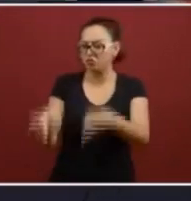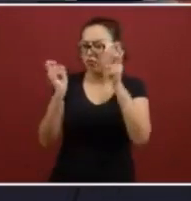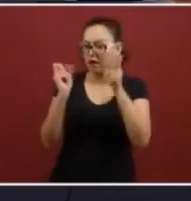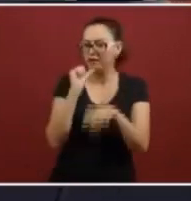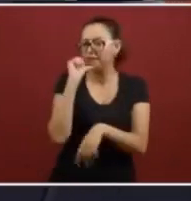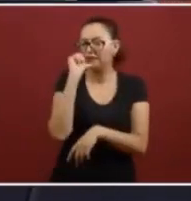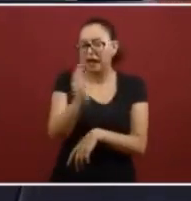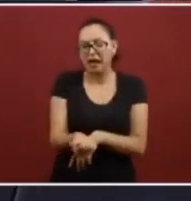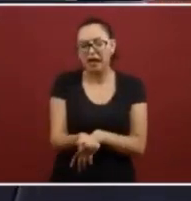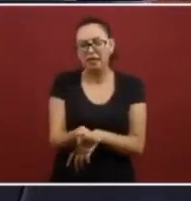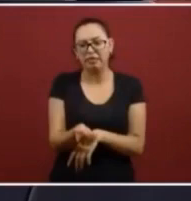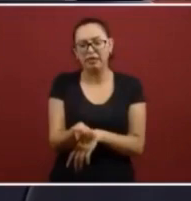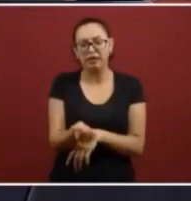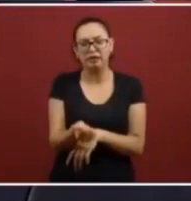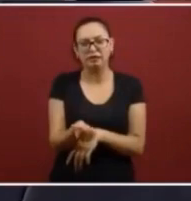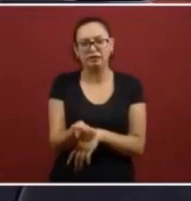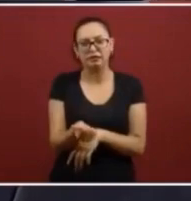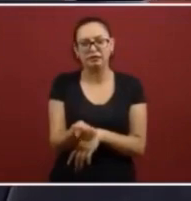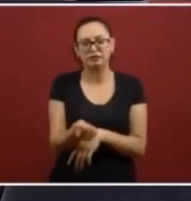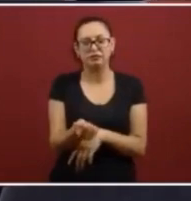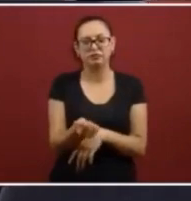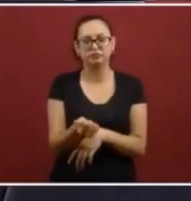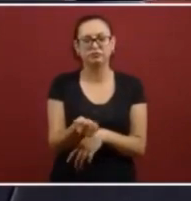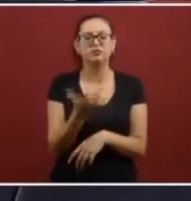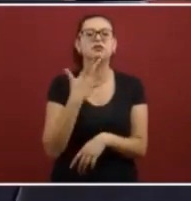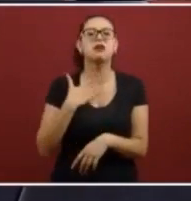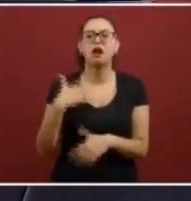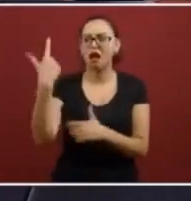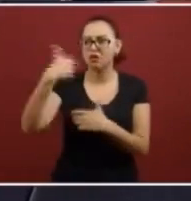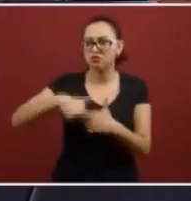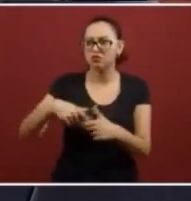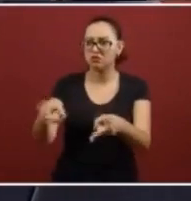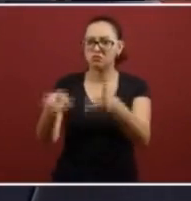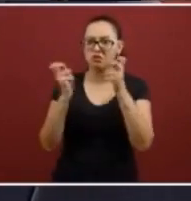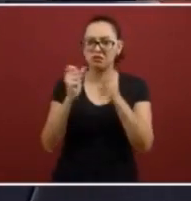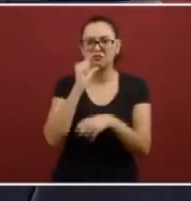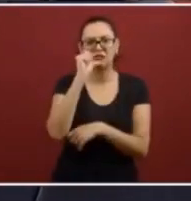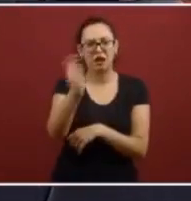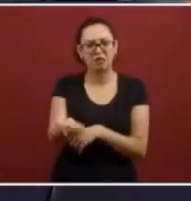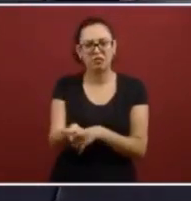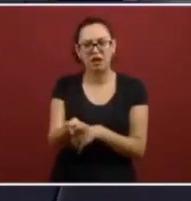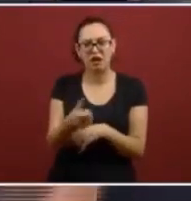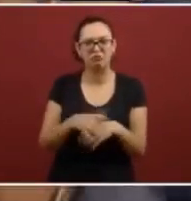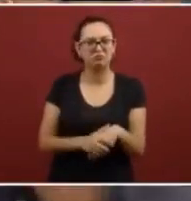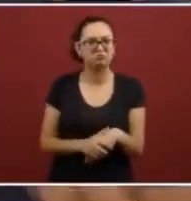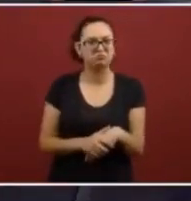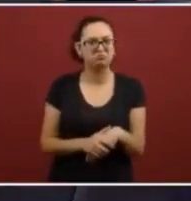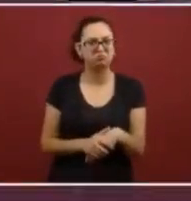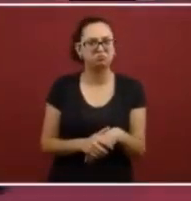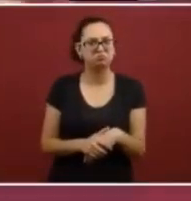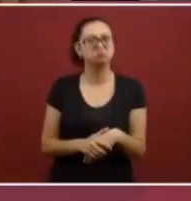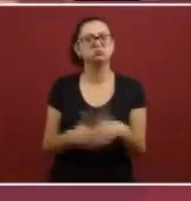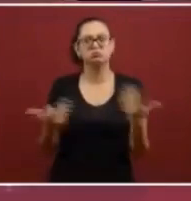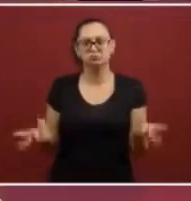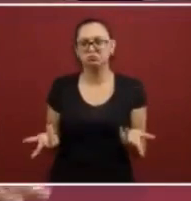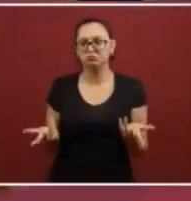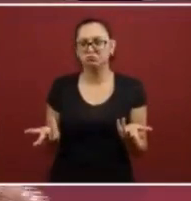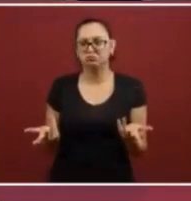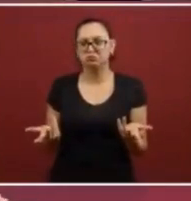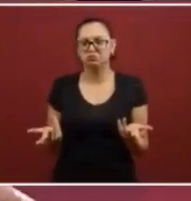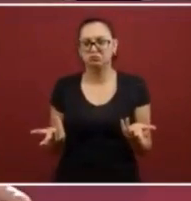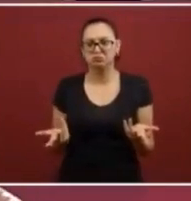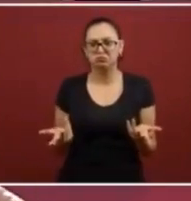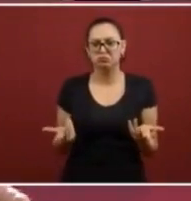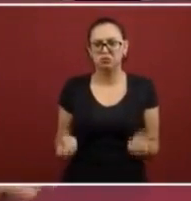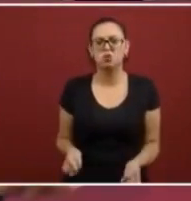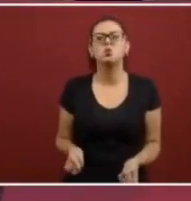you don't permit them to steal las anymore, gasolinas, if you don't permit them to steal the gas anymore, si, ¿cuánto podemos